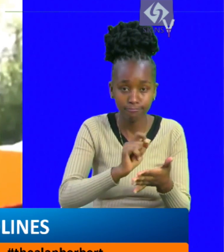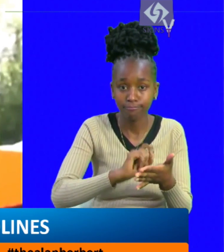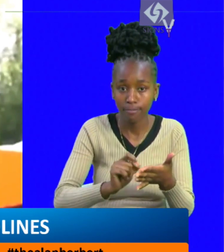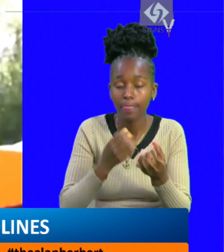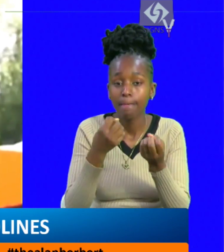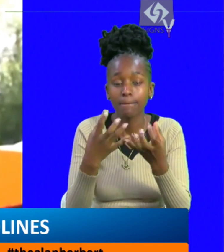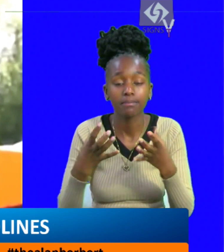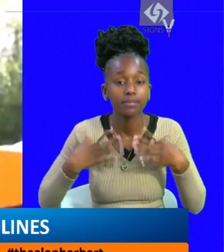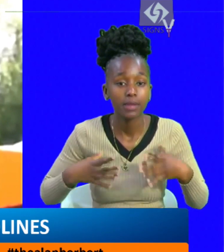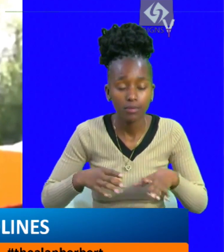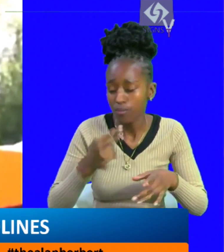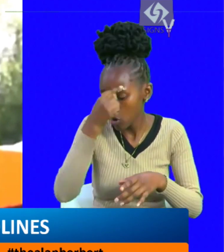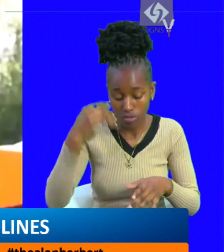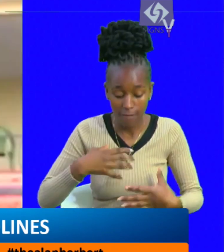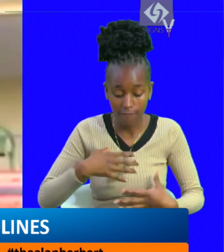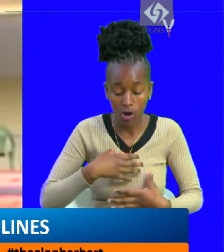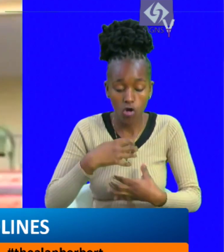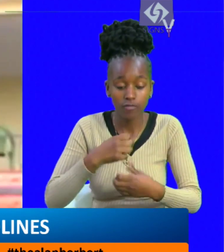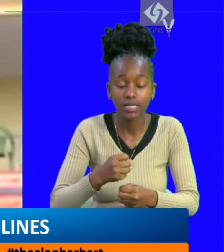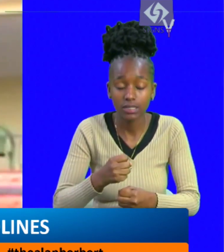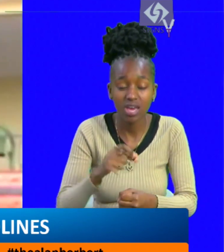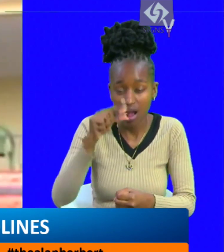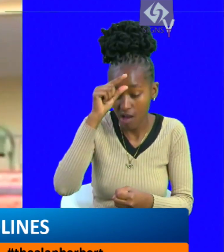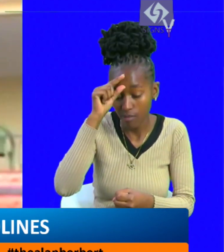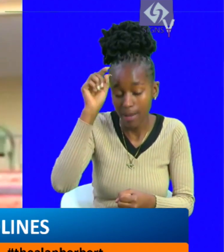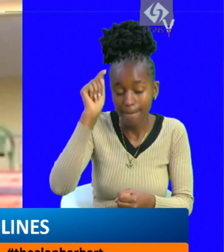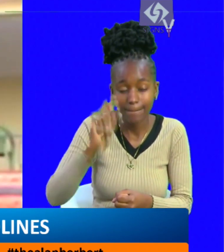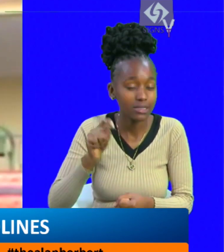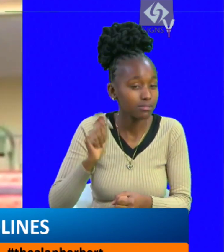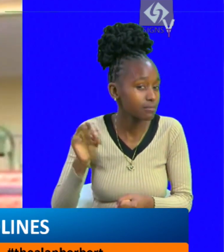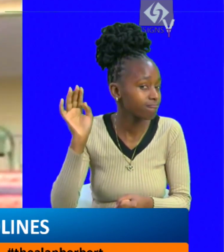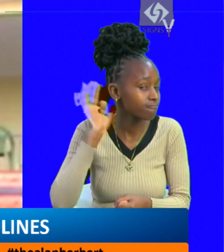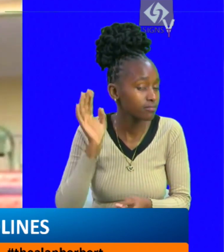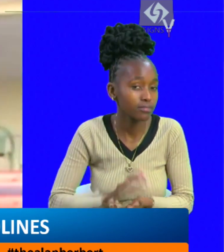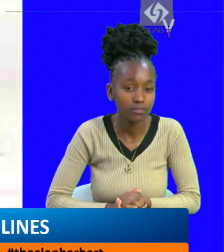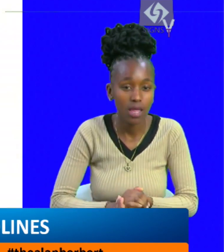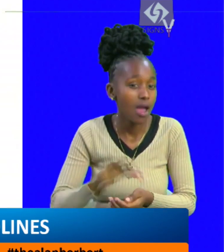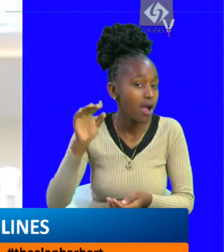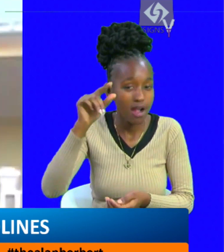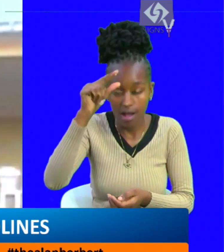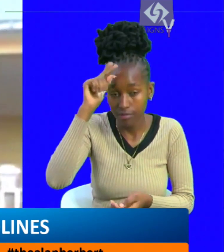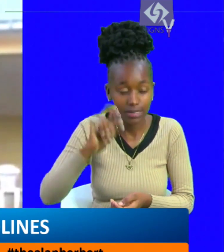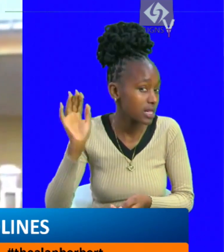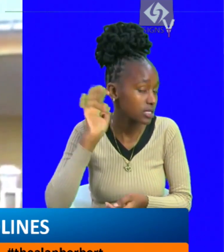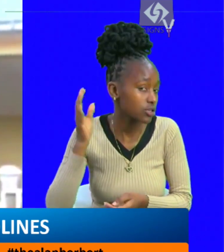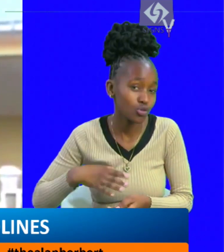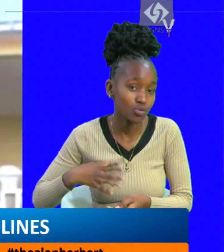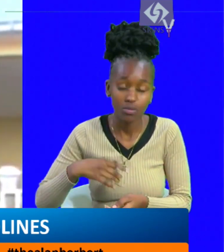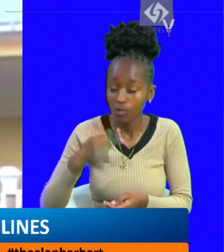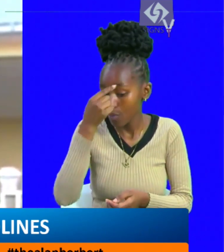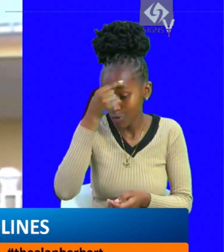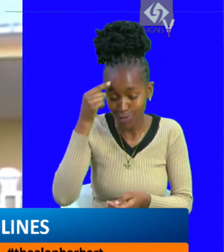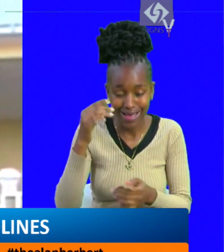fit. And if they choose to append their signatures as a demonstration of